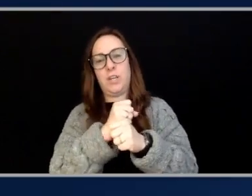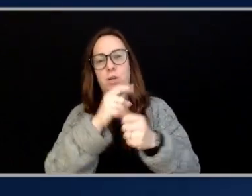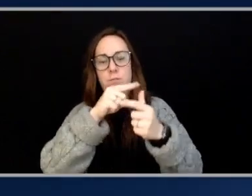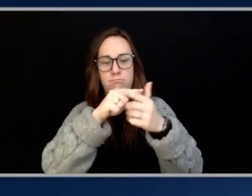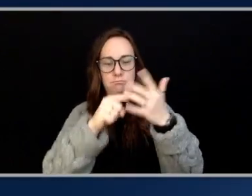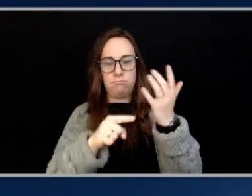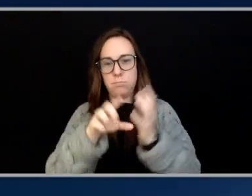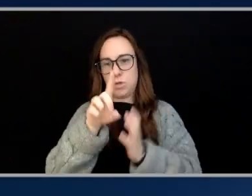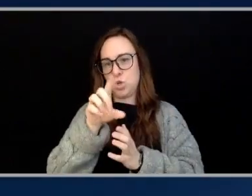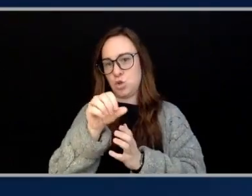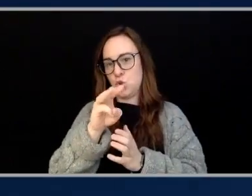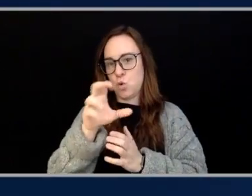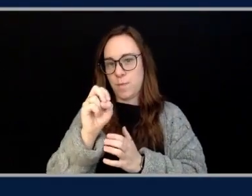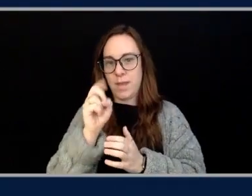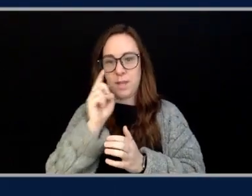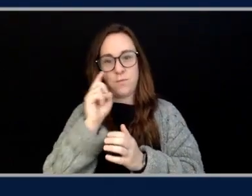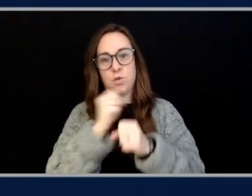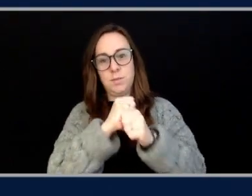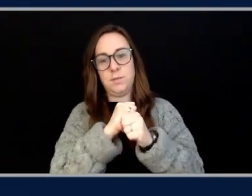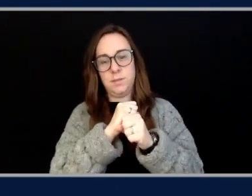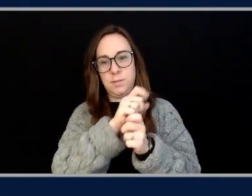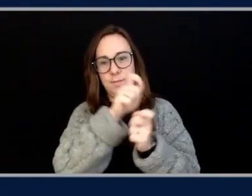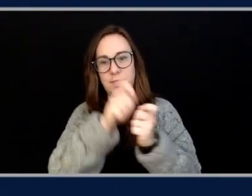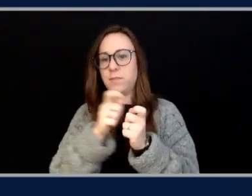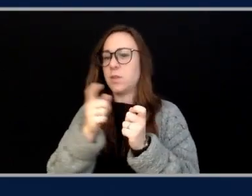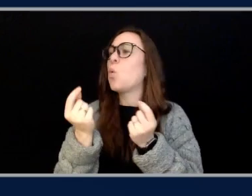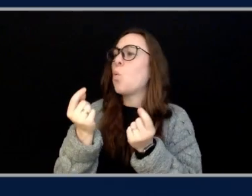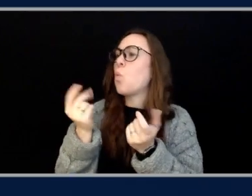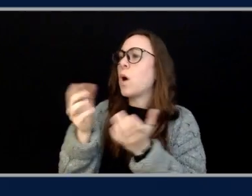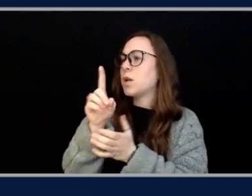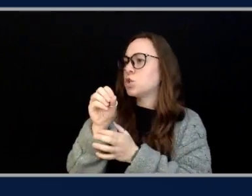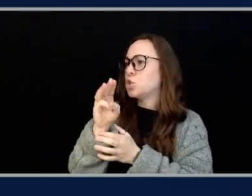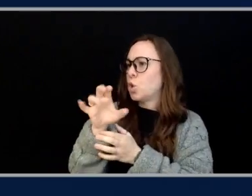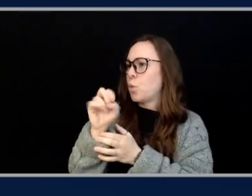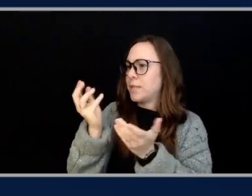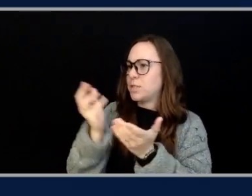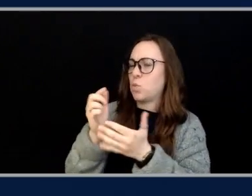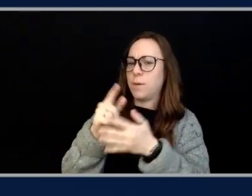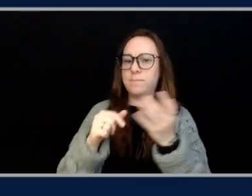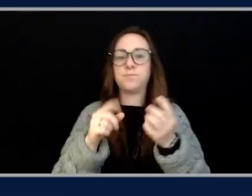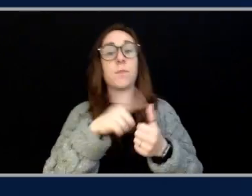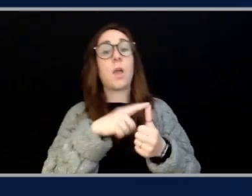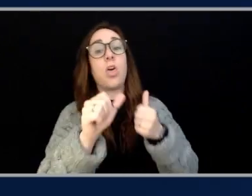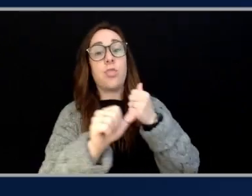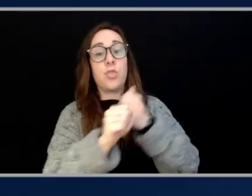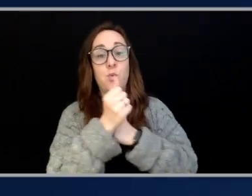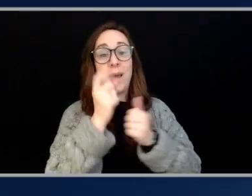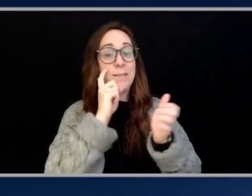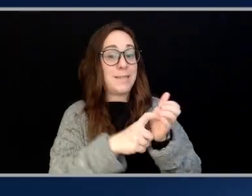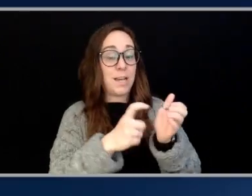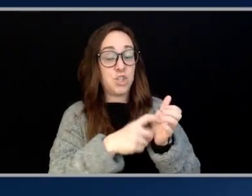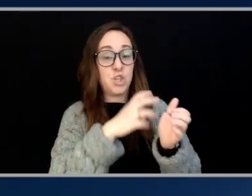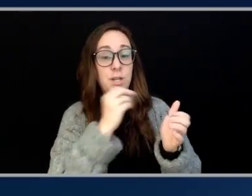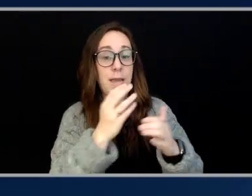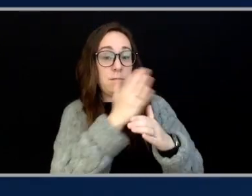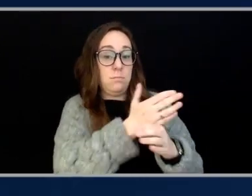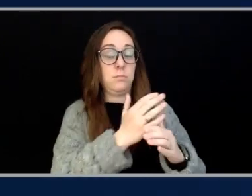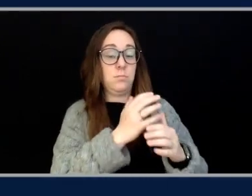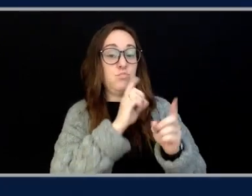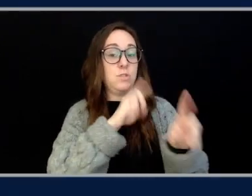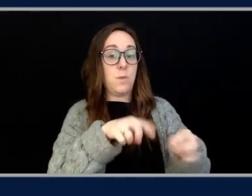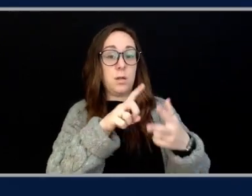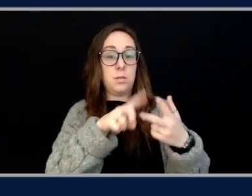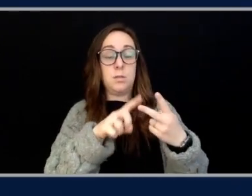specialty certification. Okay. And what are those domains? Those are threat detection and incident response, security logging and